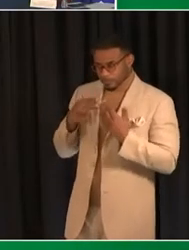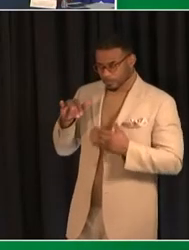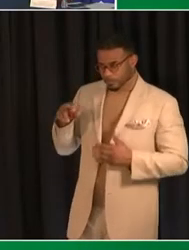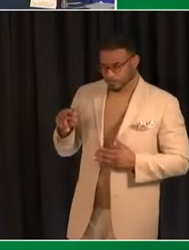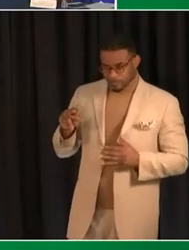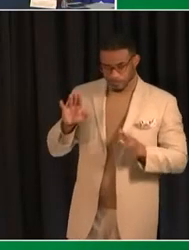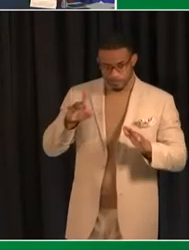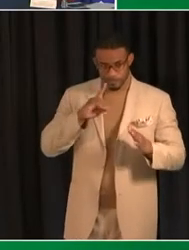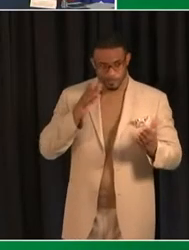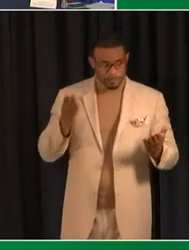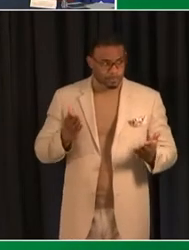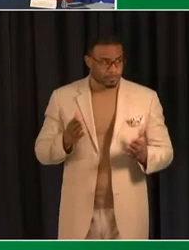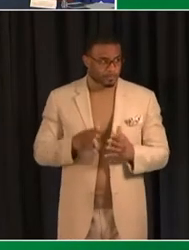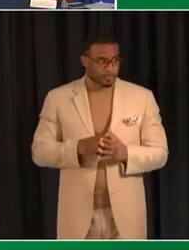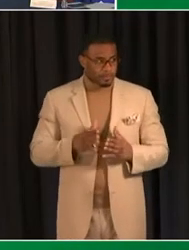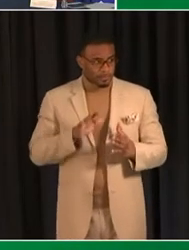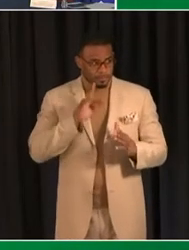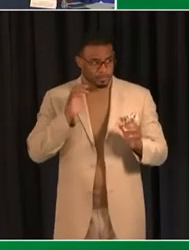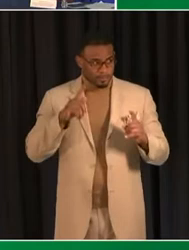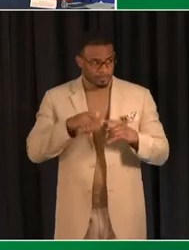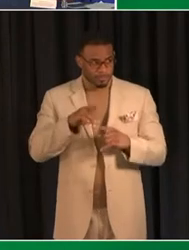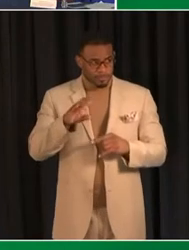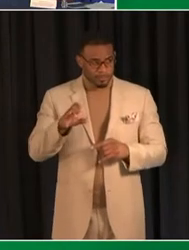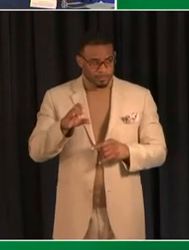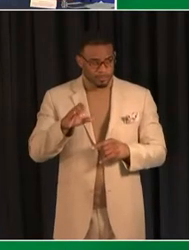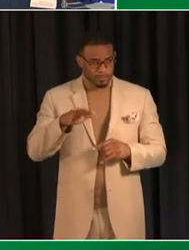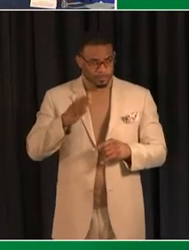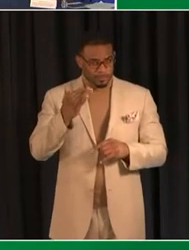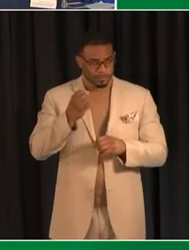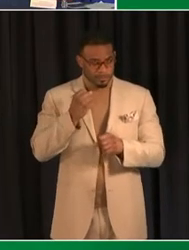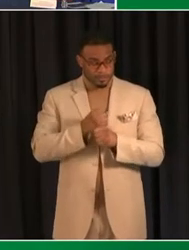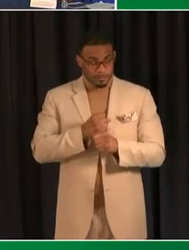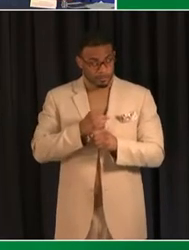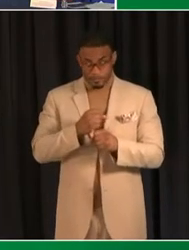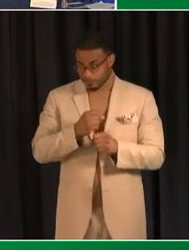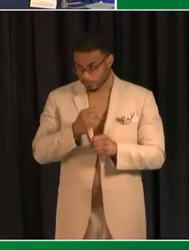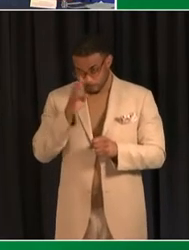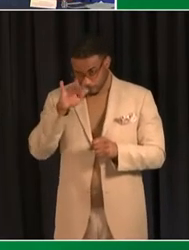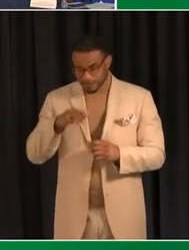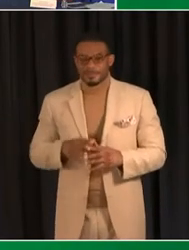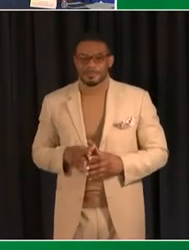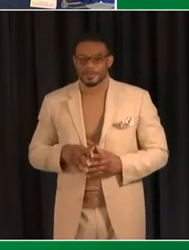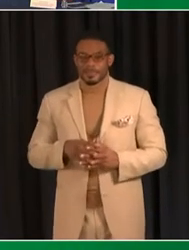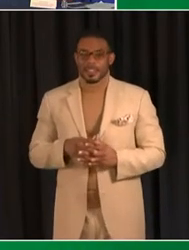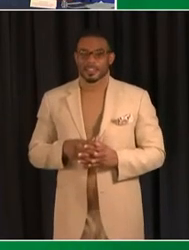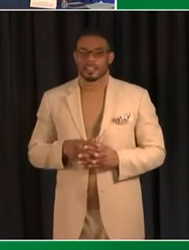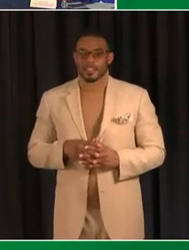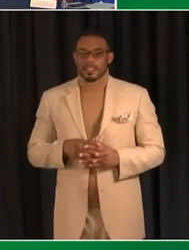Thanks, John. It's great to be here. Great to be back in DC. I spent 15 years, so I don't know if I ever told you that.